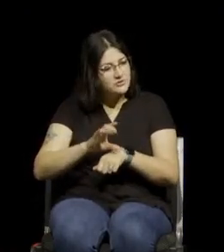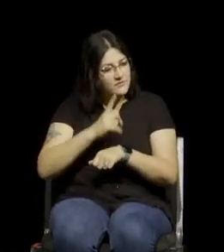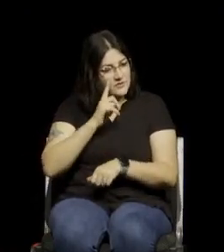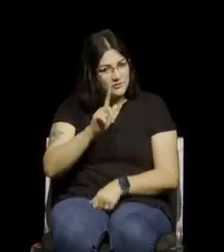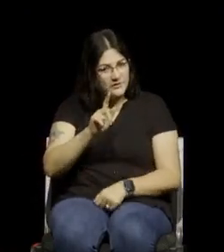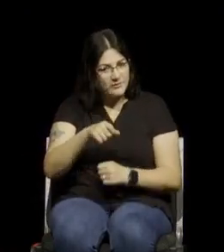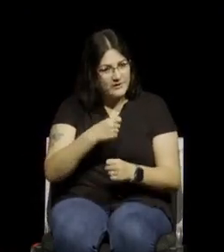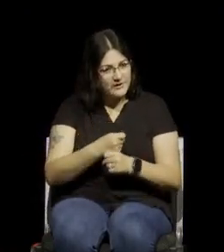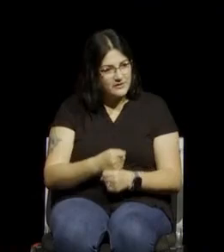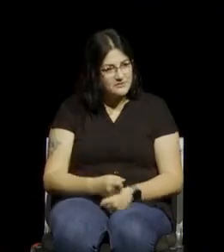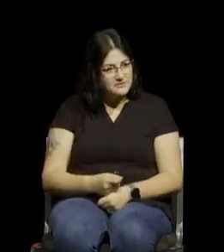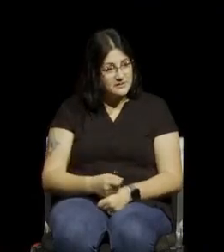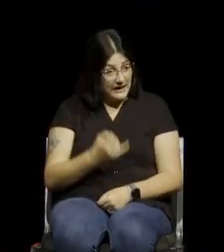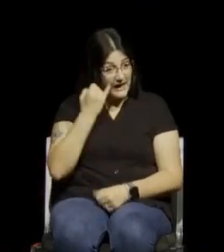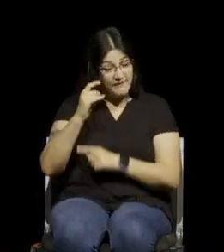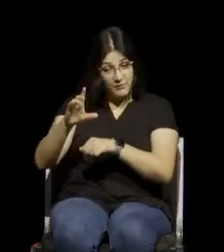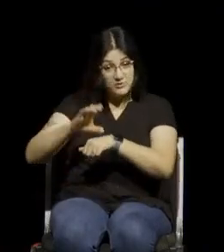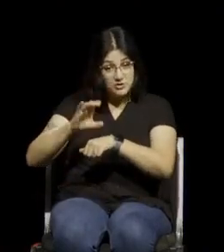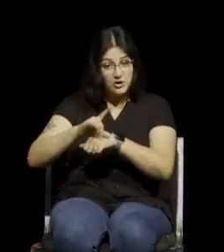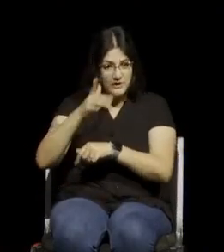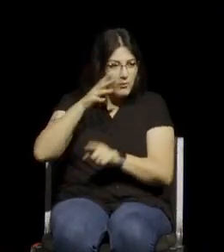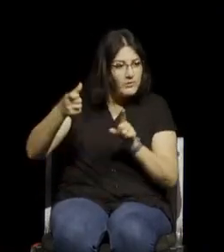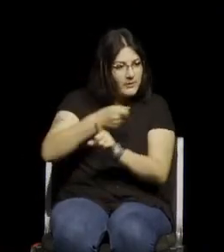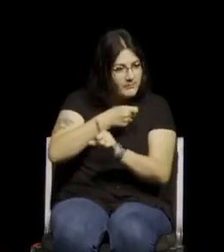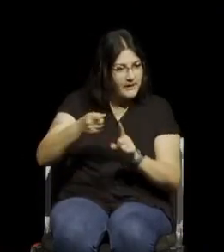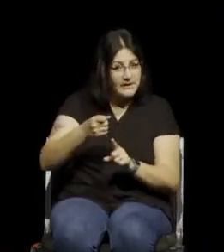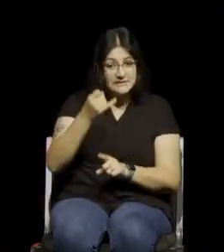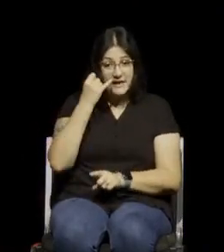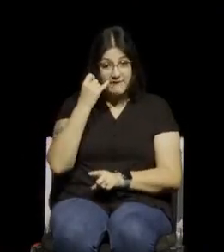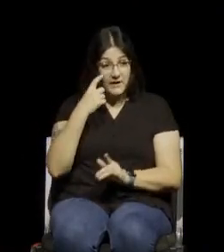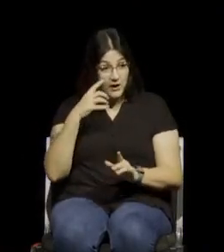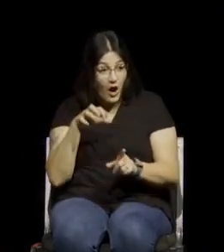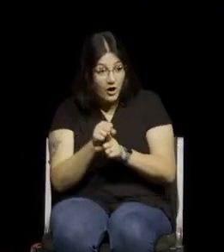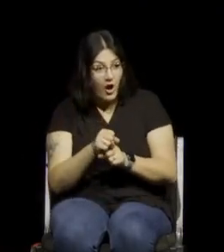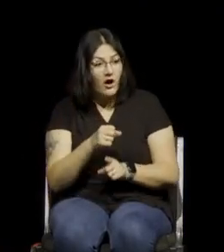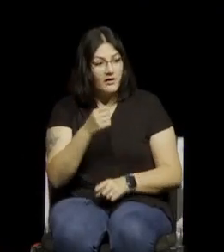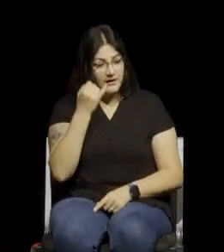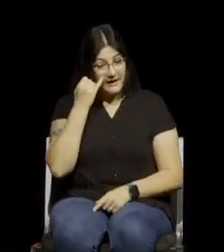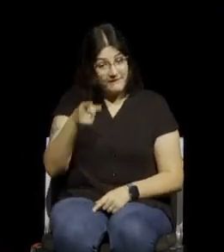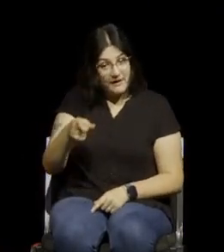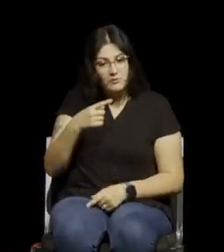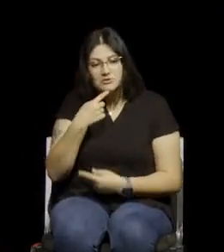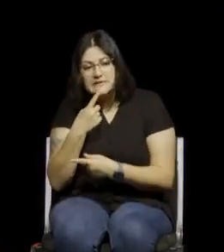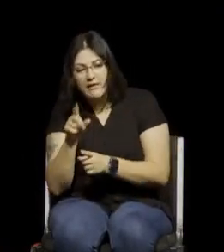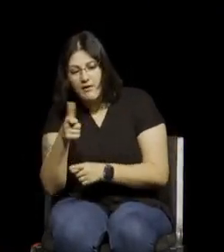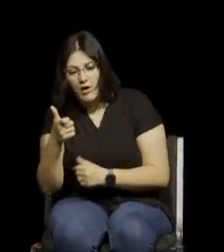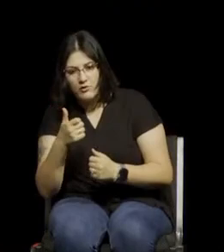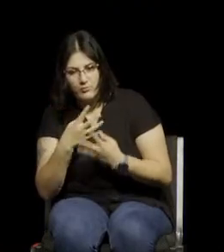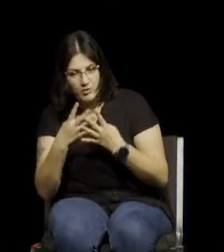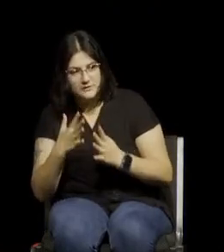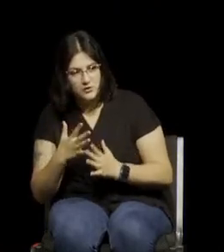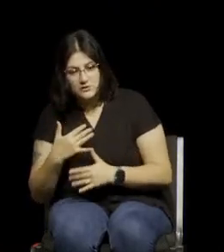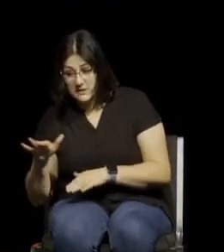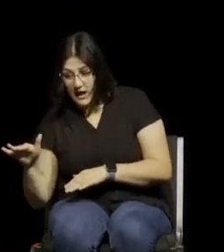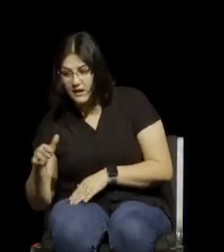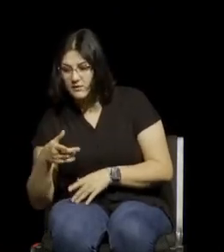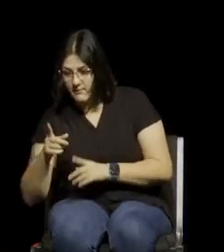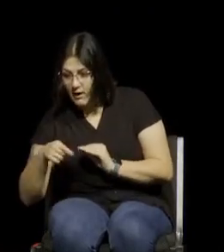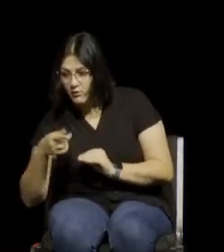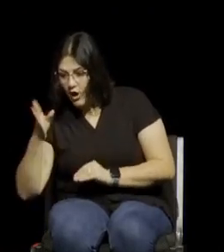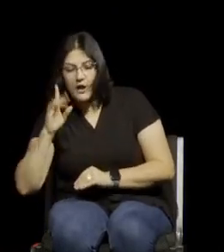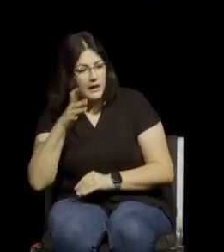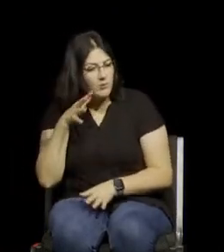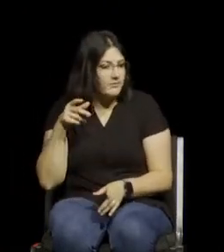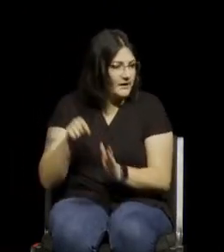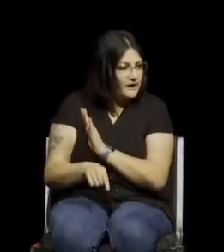Would have been beaten and killed on site for witnessing if he ever got caught. He probably won more people to the Lord in that